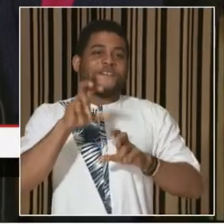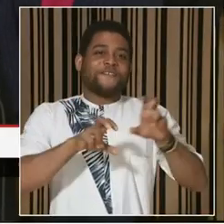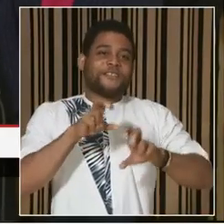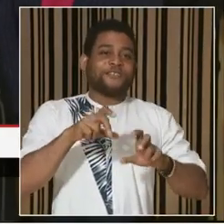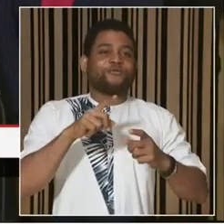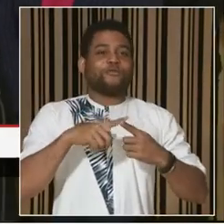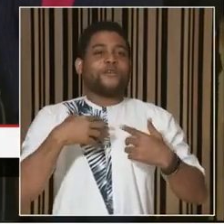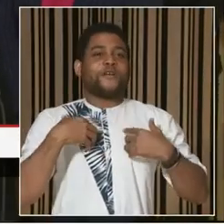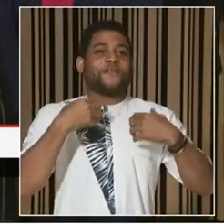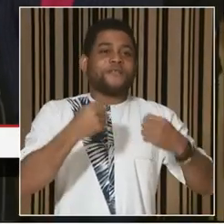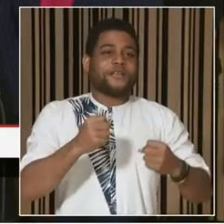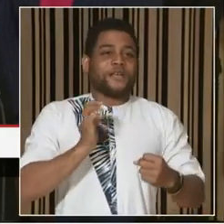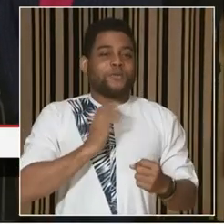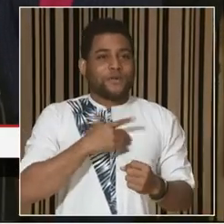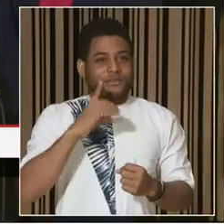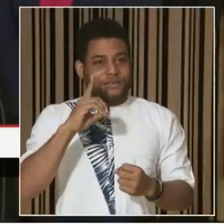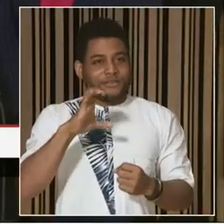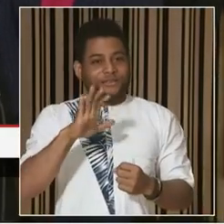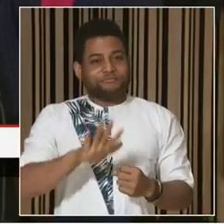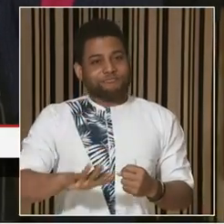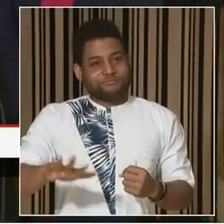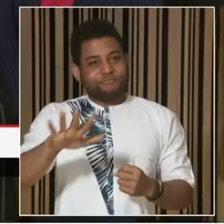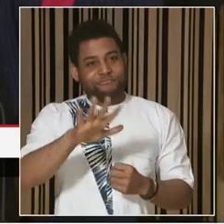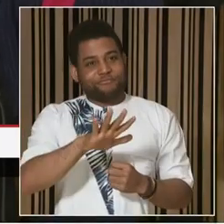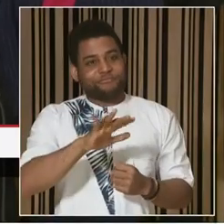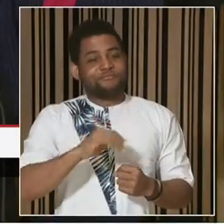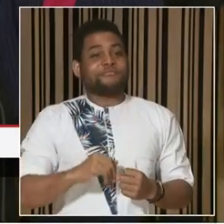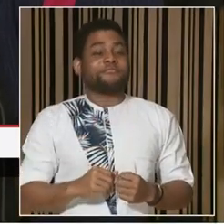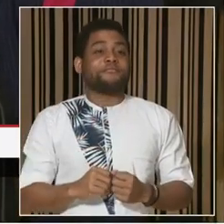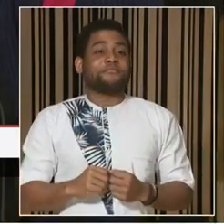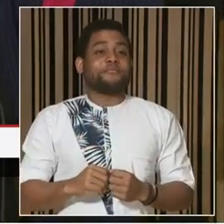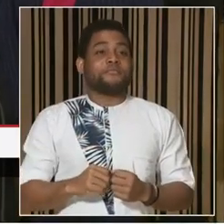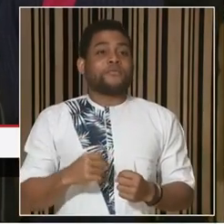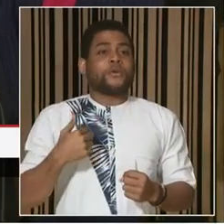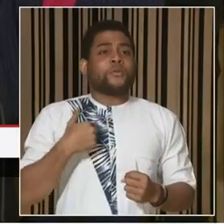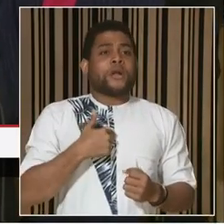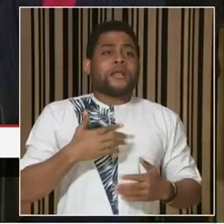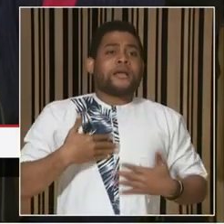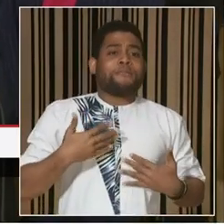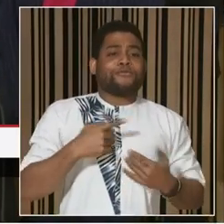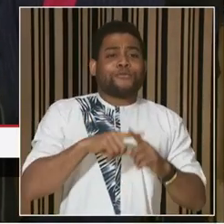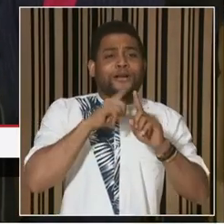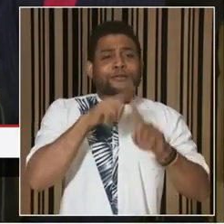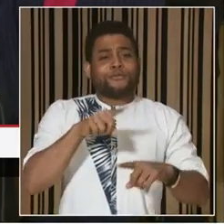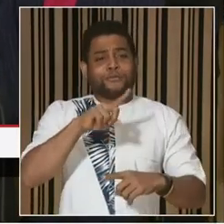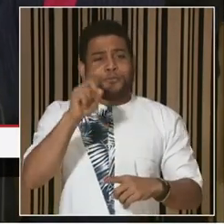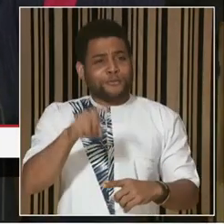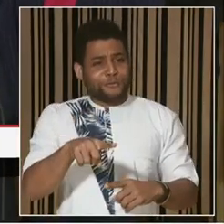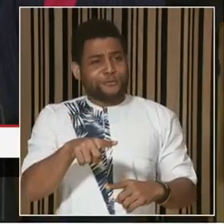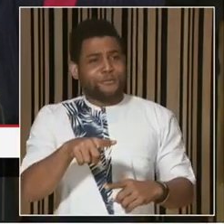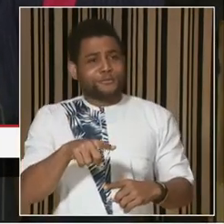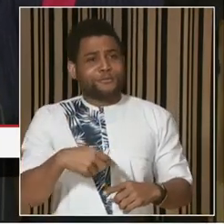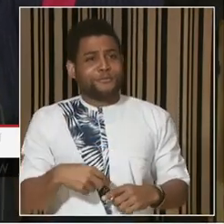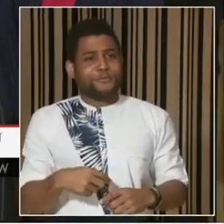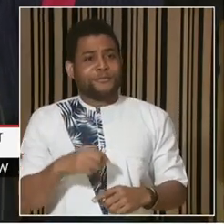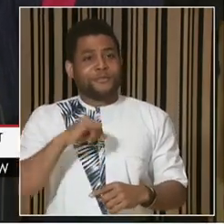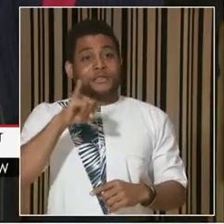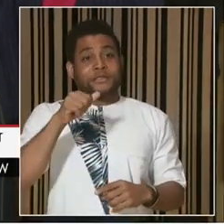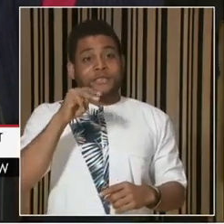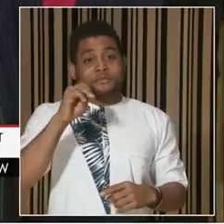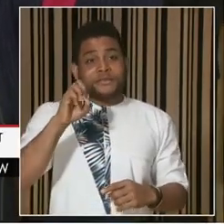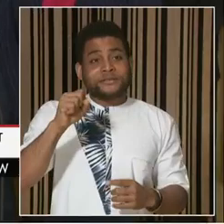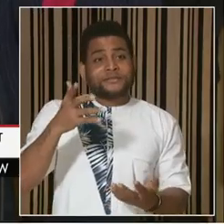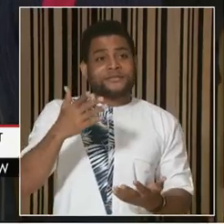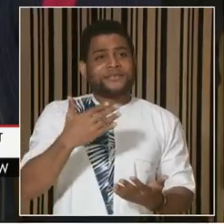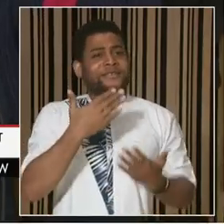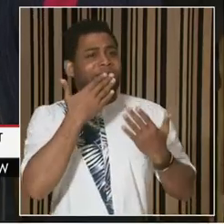Columbia. We're happy to answer any questions. Sorry, right here, Mayor. Right here. James. Good afternoon, Mayor and